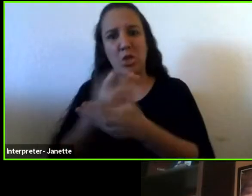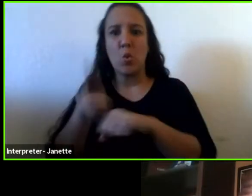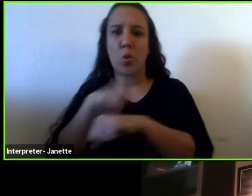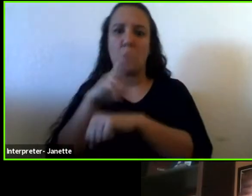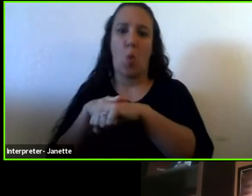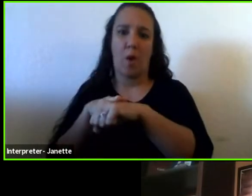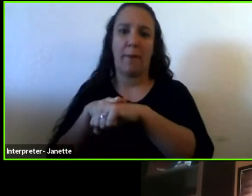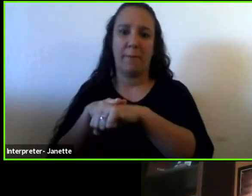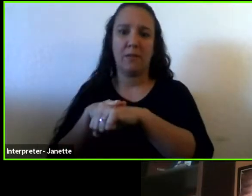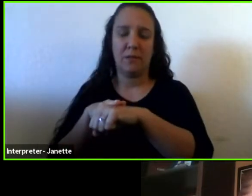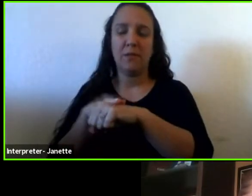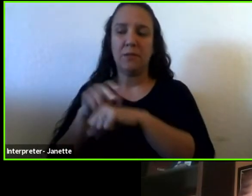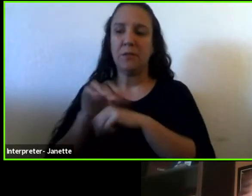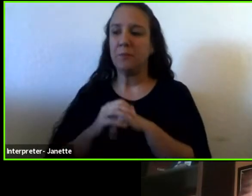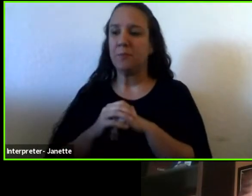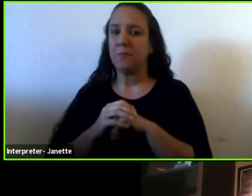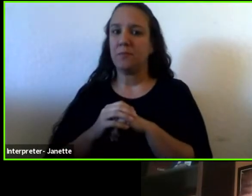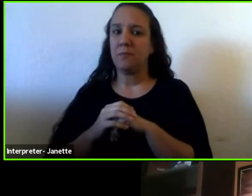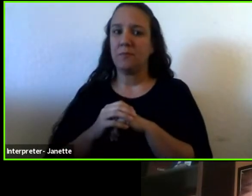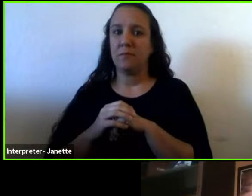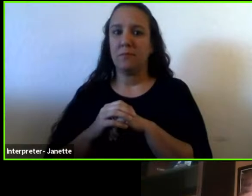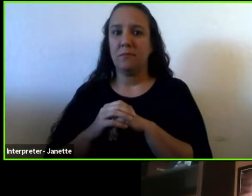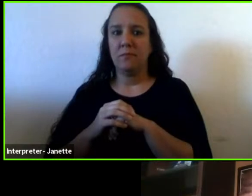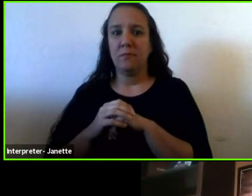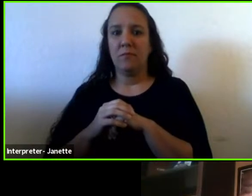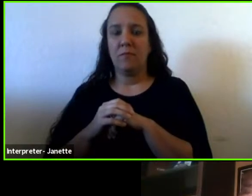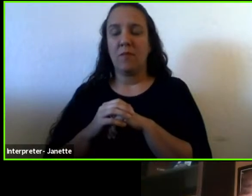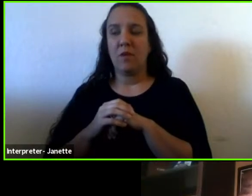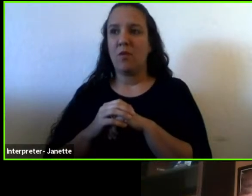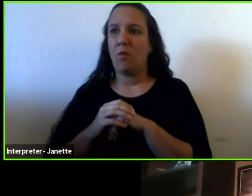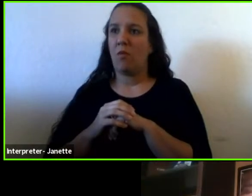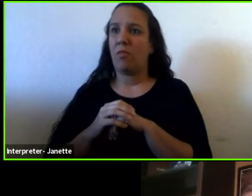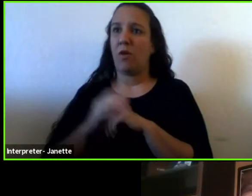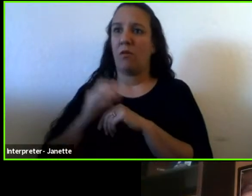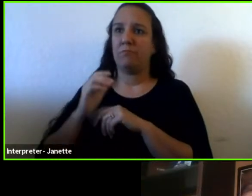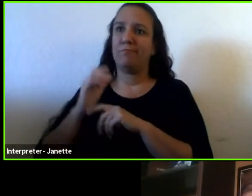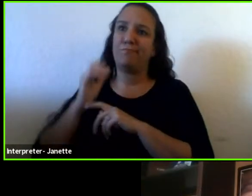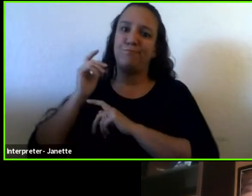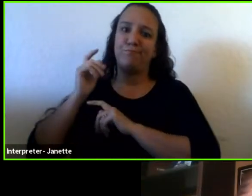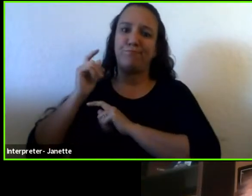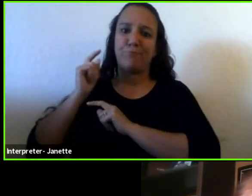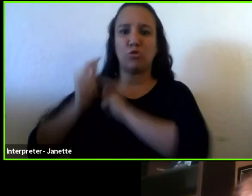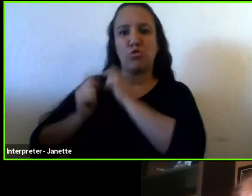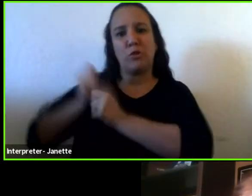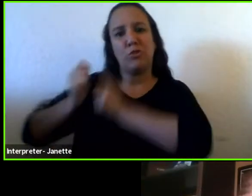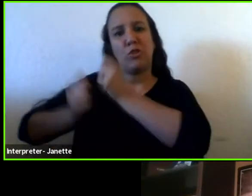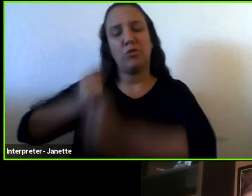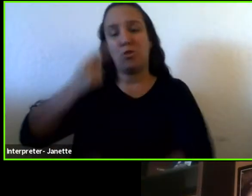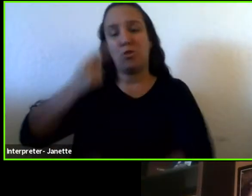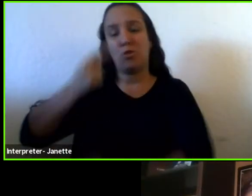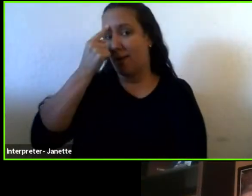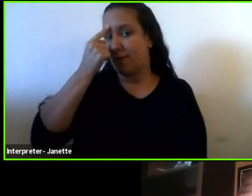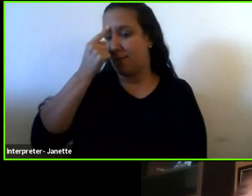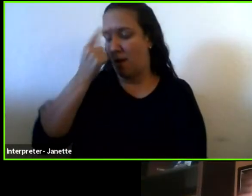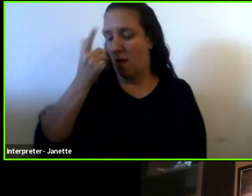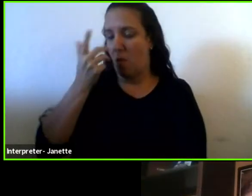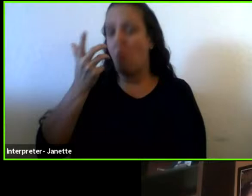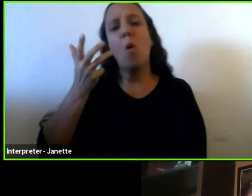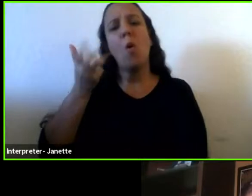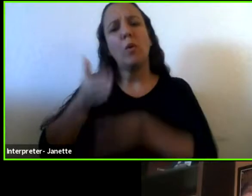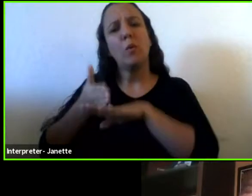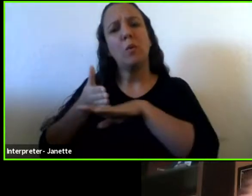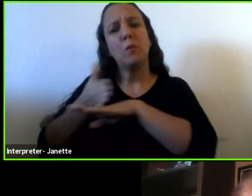this. The sort of traditional mindset was that you wanted to incrementally improve